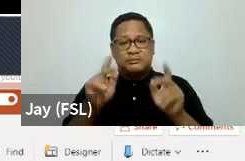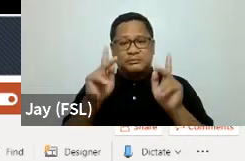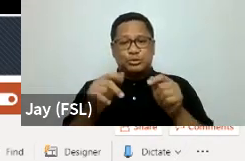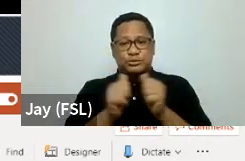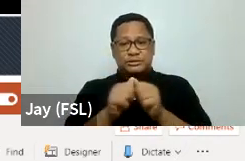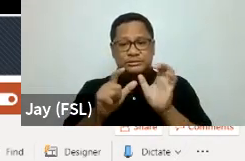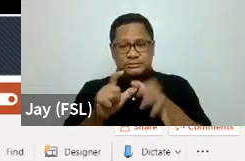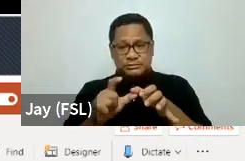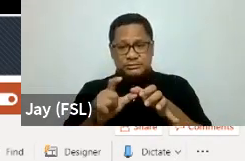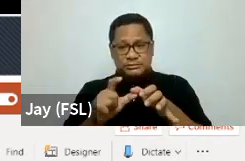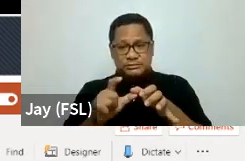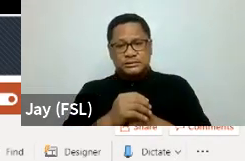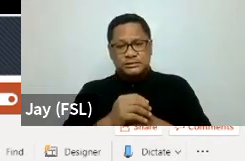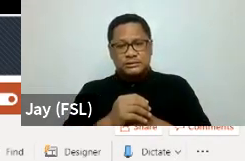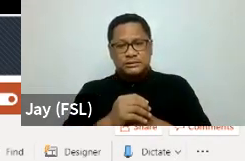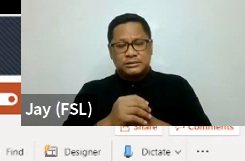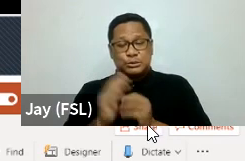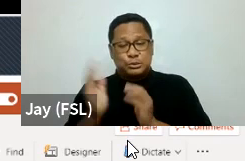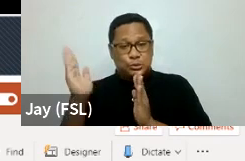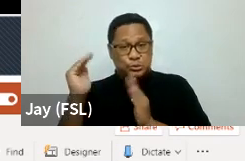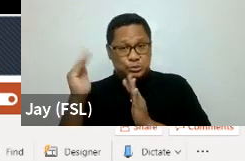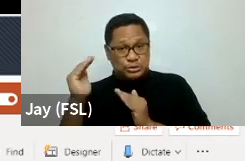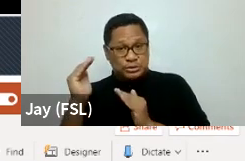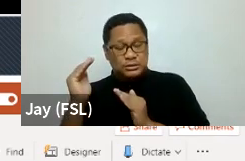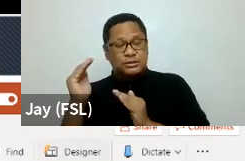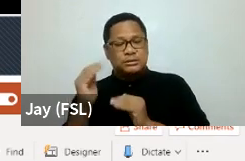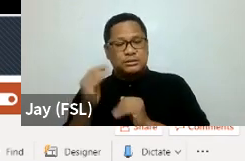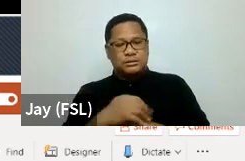disabilities, hopefully,